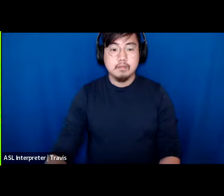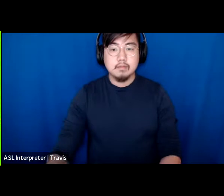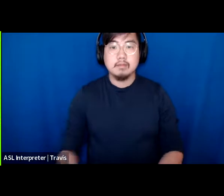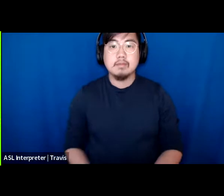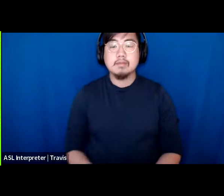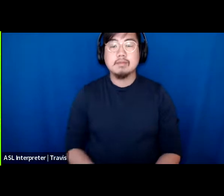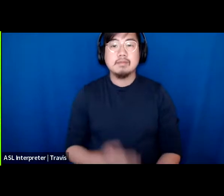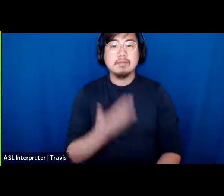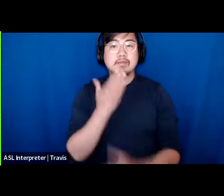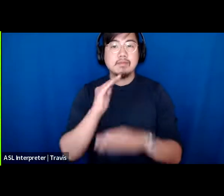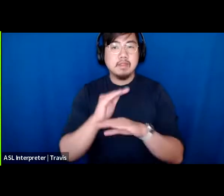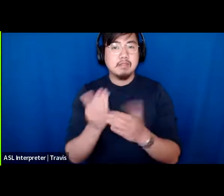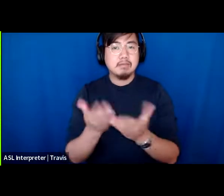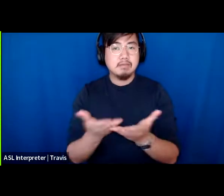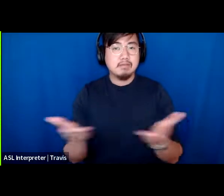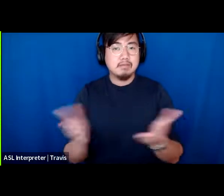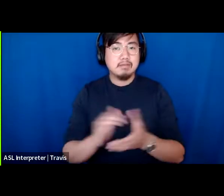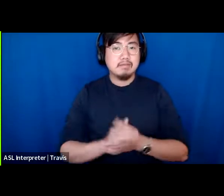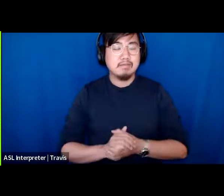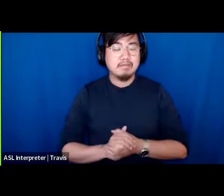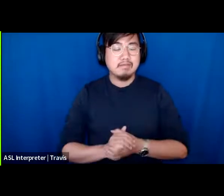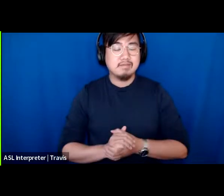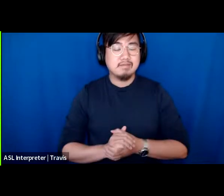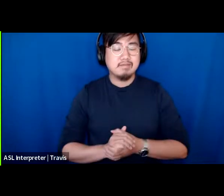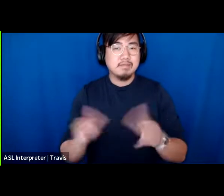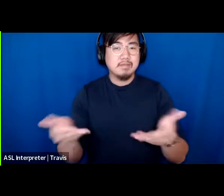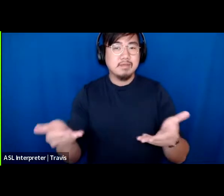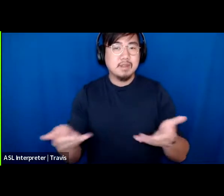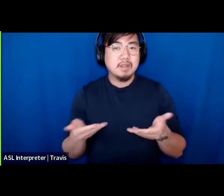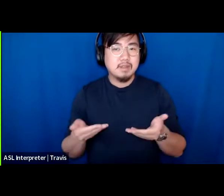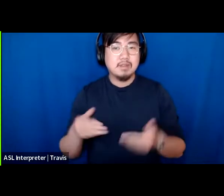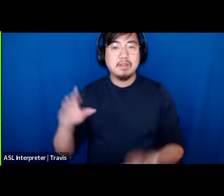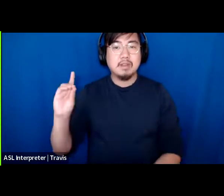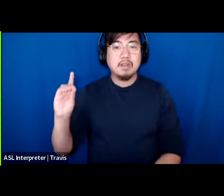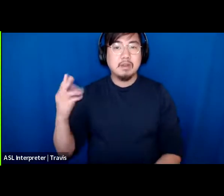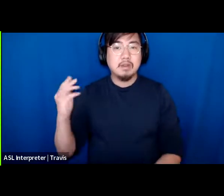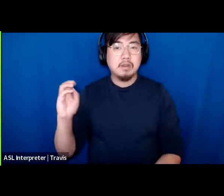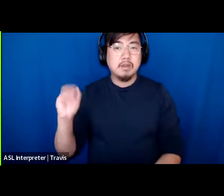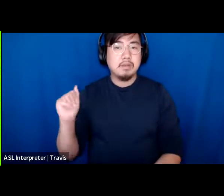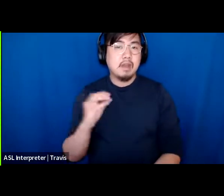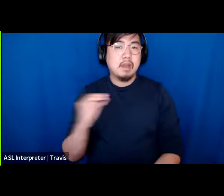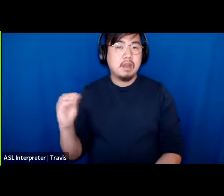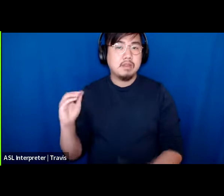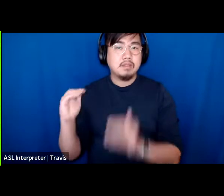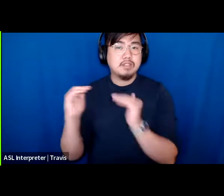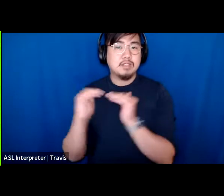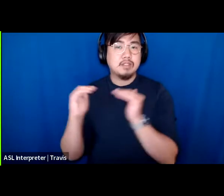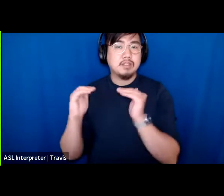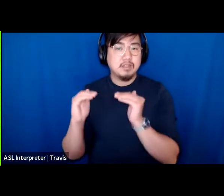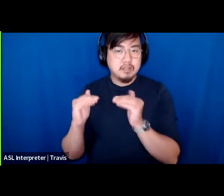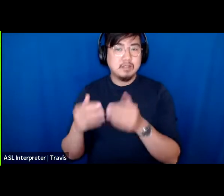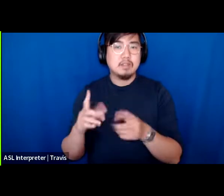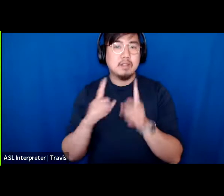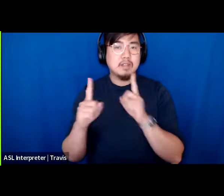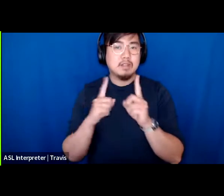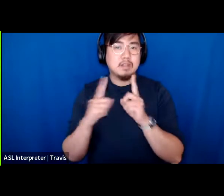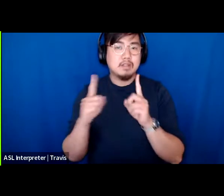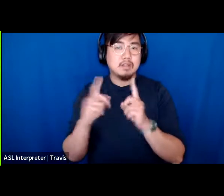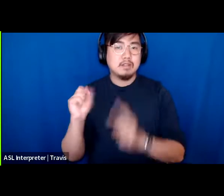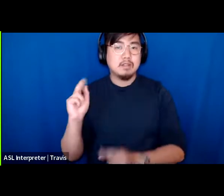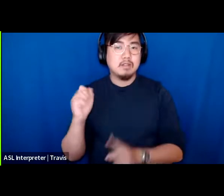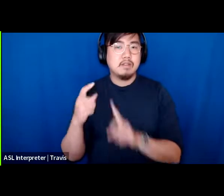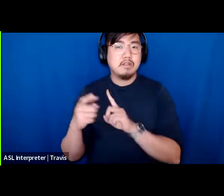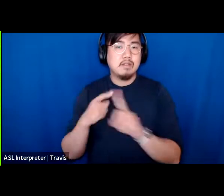Good evening, everyone, and welcome to the Dharma and Justice Dialogues series from the Thich Nhat Hanh Program for